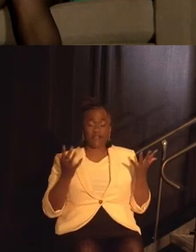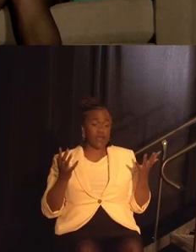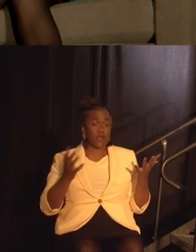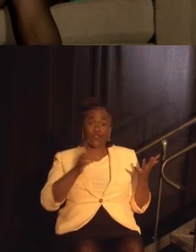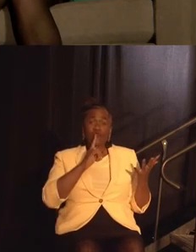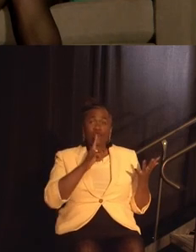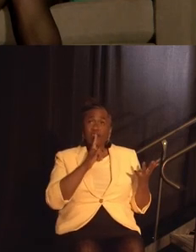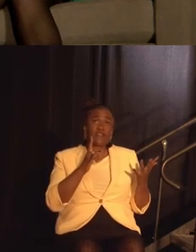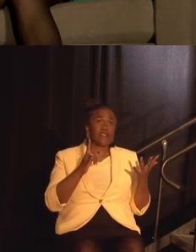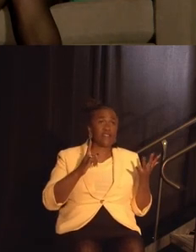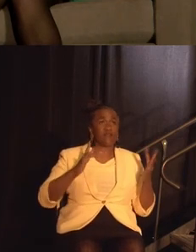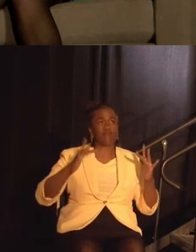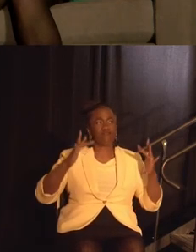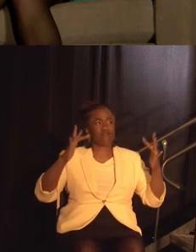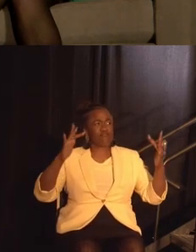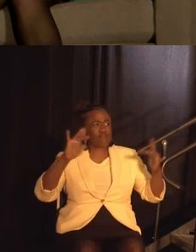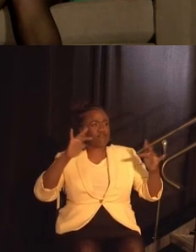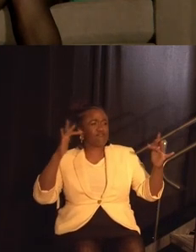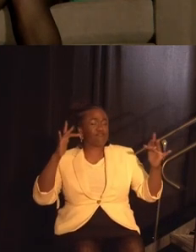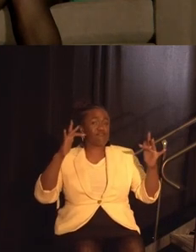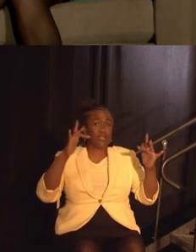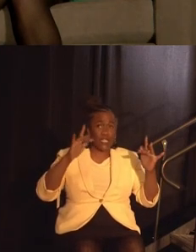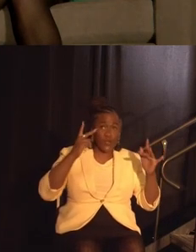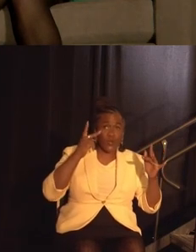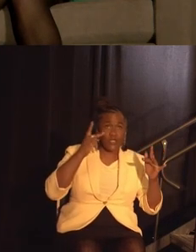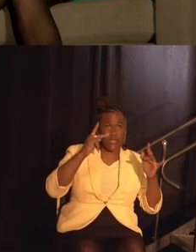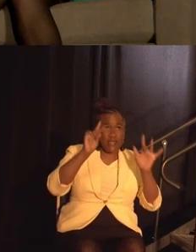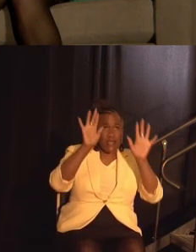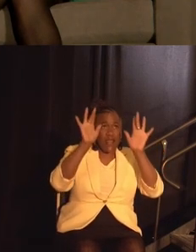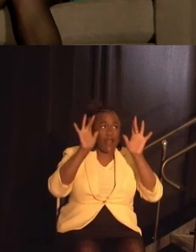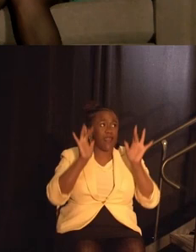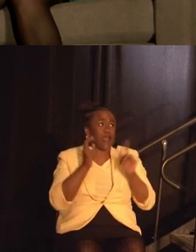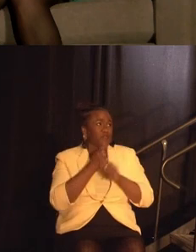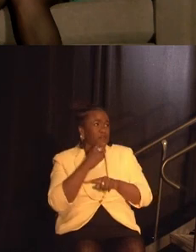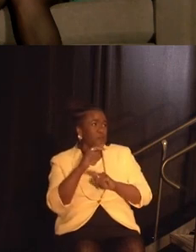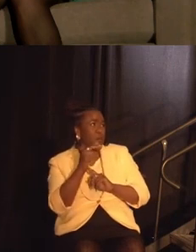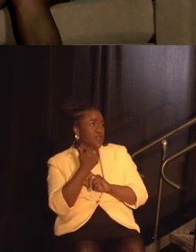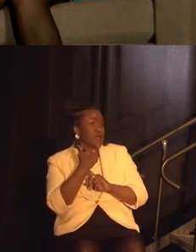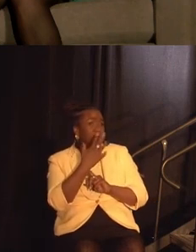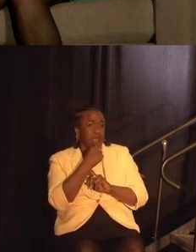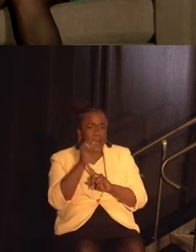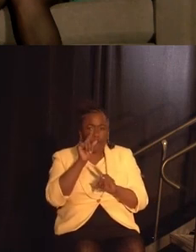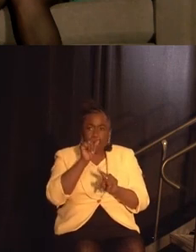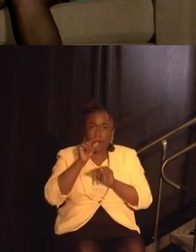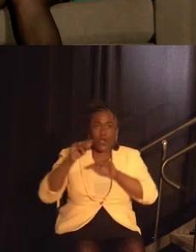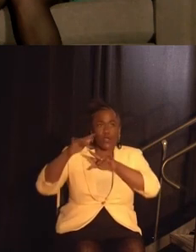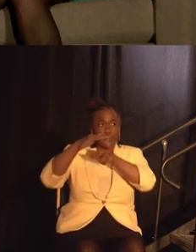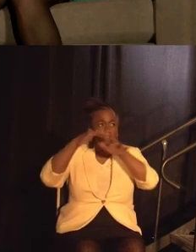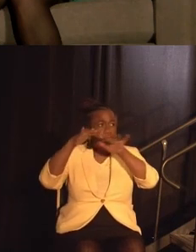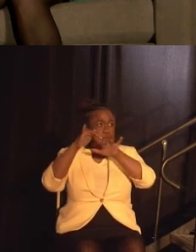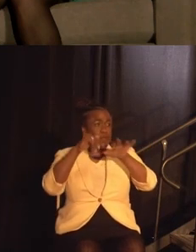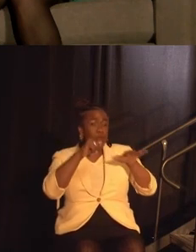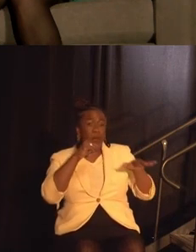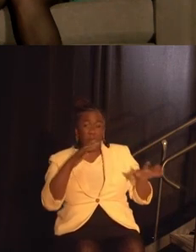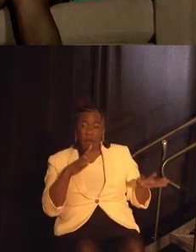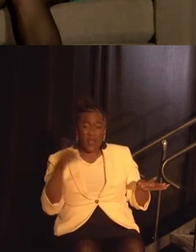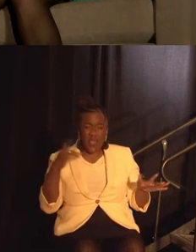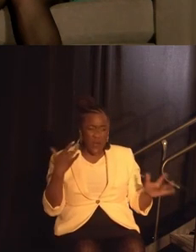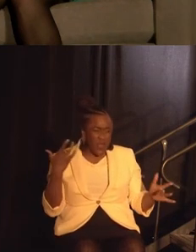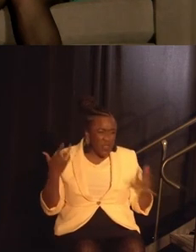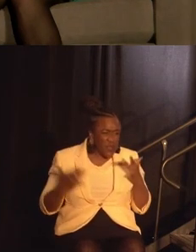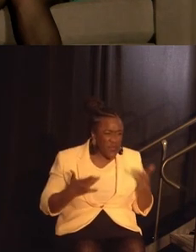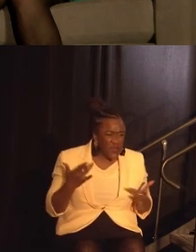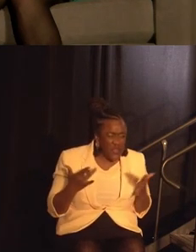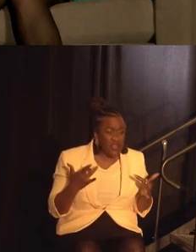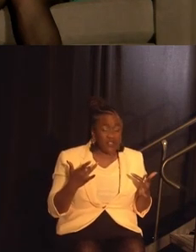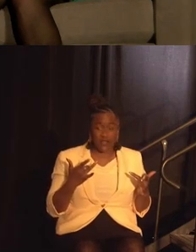the chandeliers of expensive hotels or the beaks of passing seagulls. The women who came held frilled